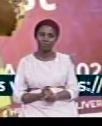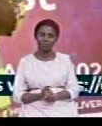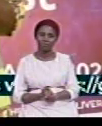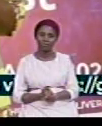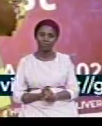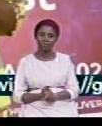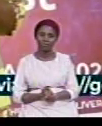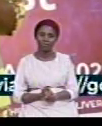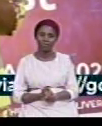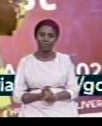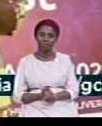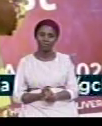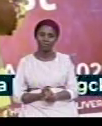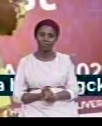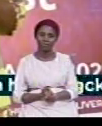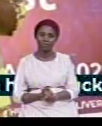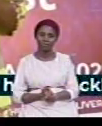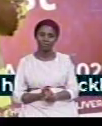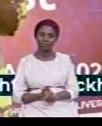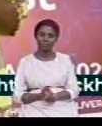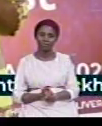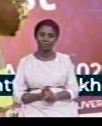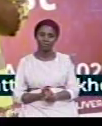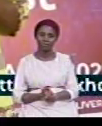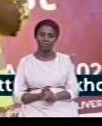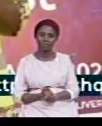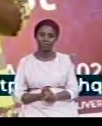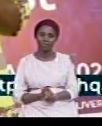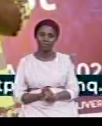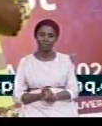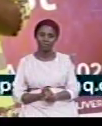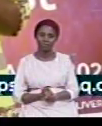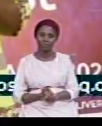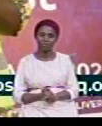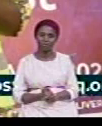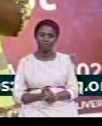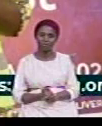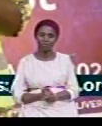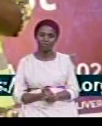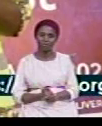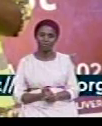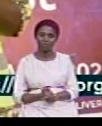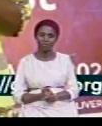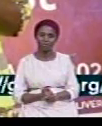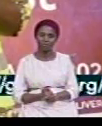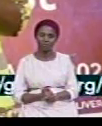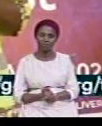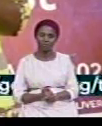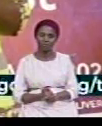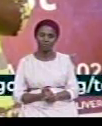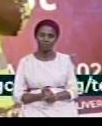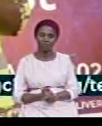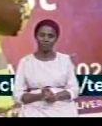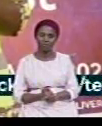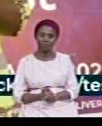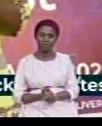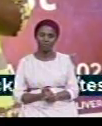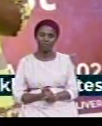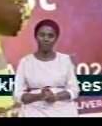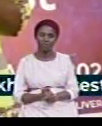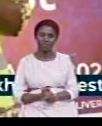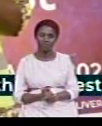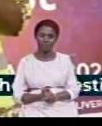from Mina we say Kaseni Bupie. Minsa we buneda honum and yeah me surgery. For the first time in